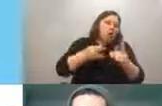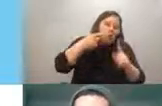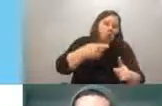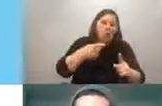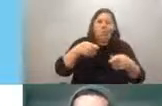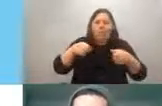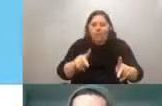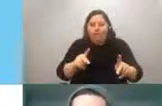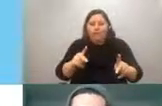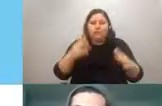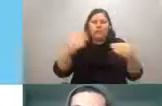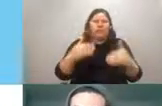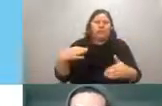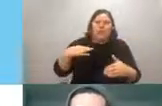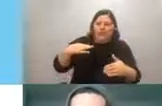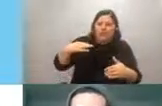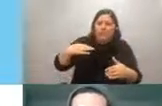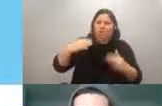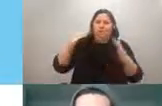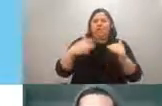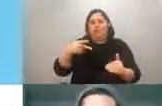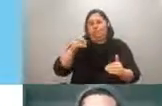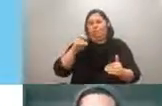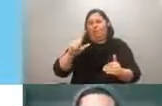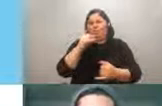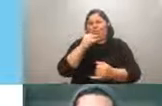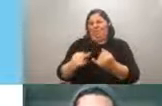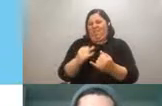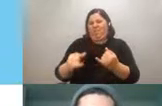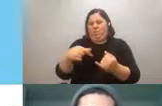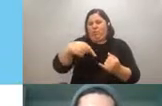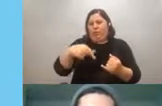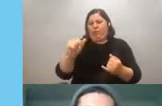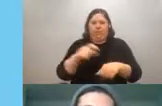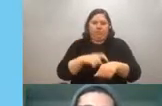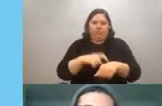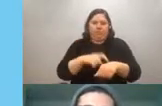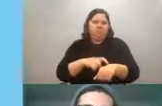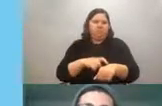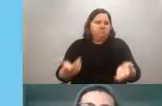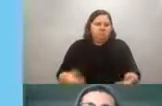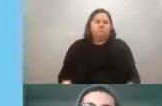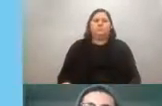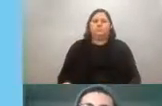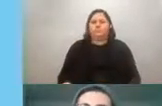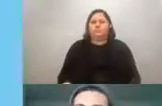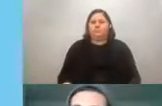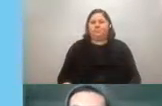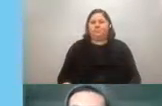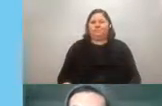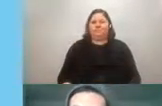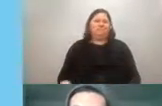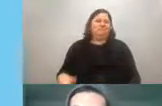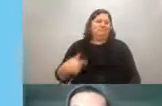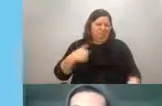the portal and like i said that q and a at the end there um so uh as i mentioned